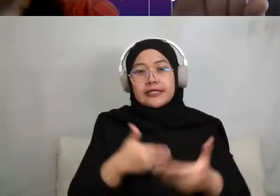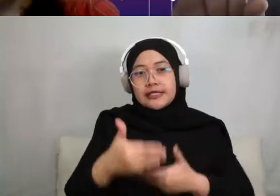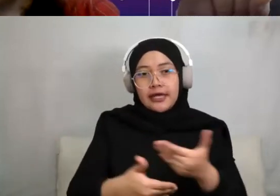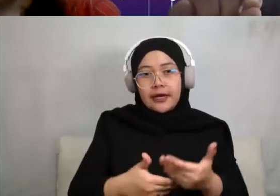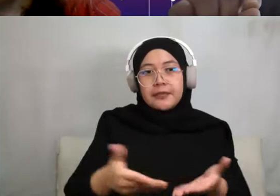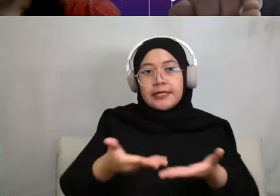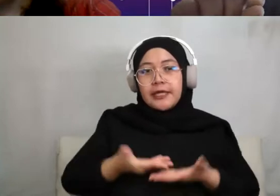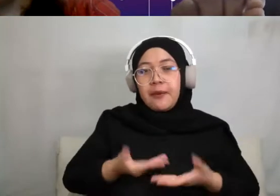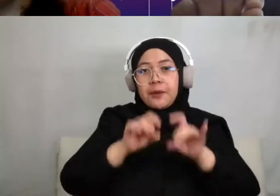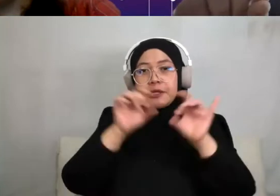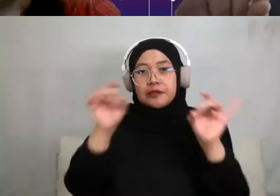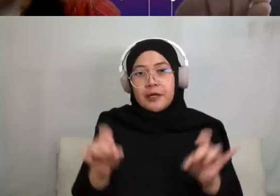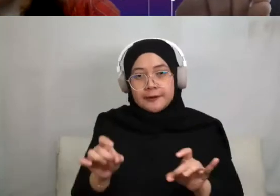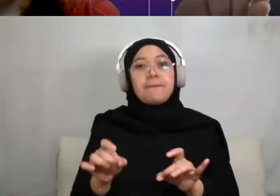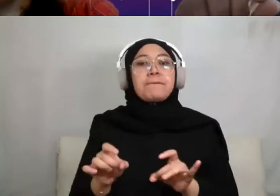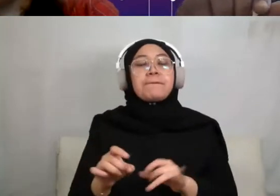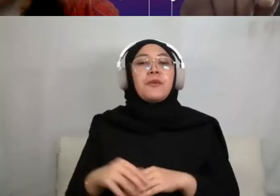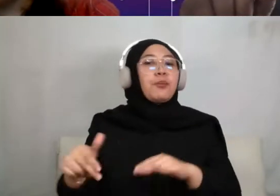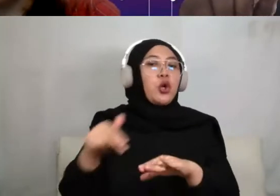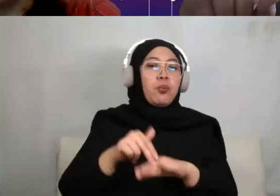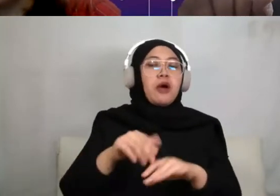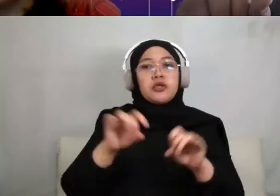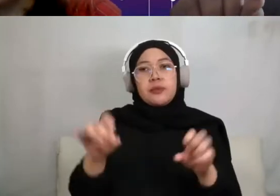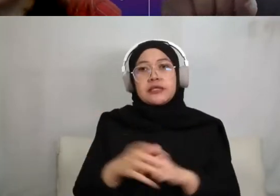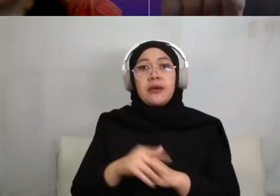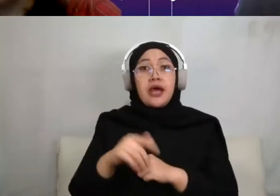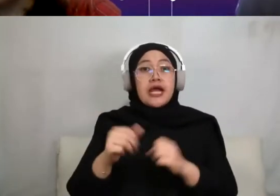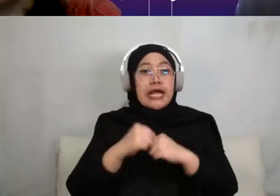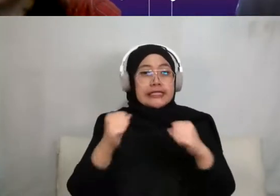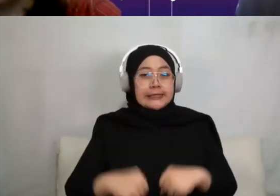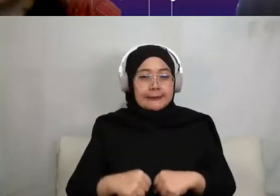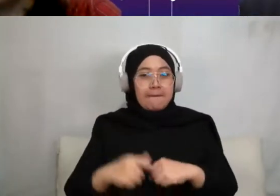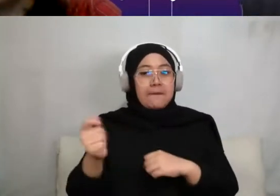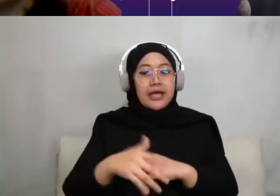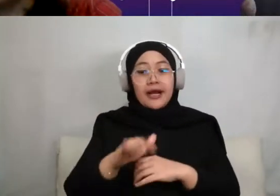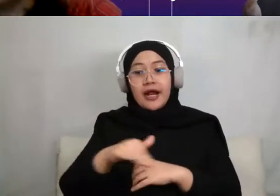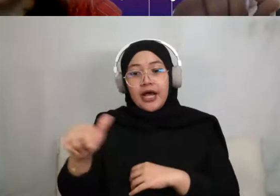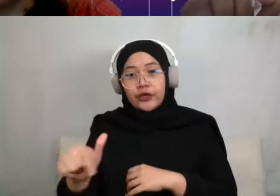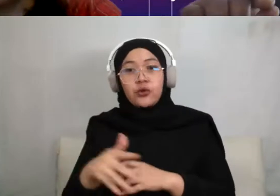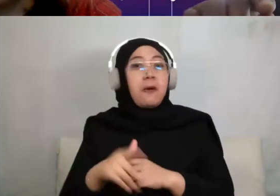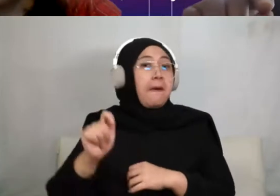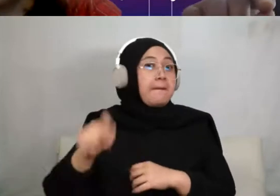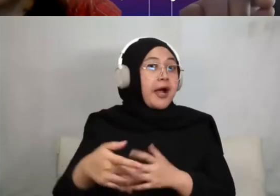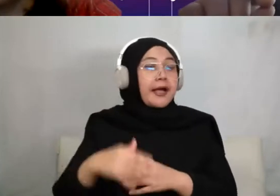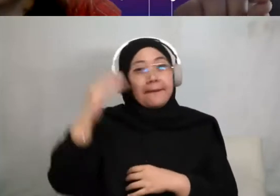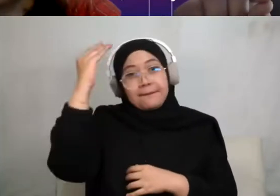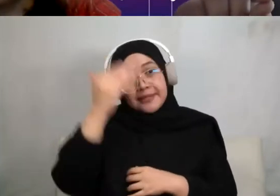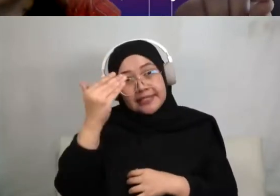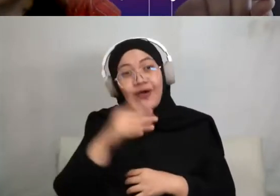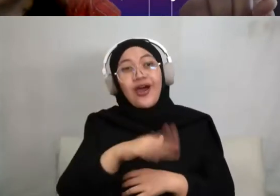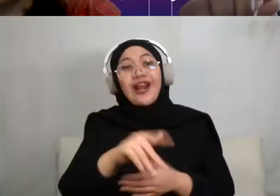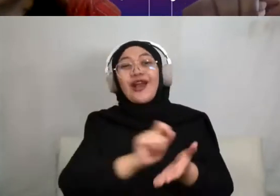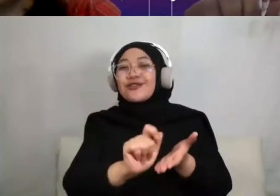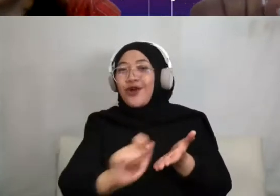is a scheme available for the students that they can travel through public transport buses in some cities on free of cost, in